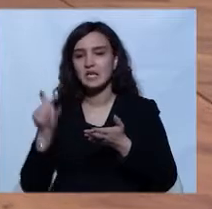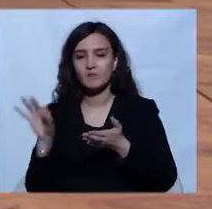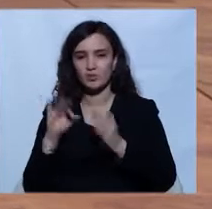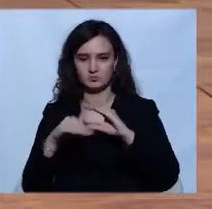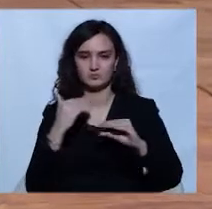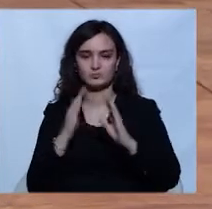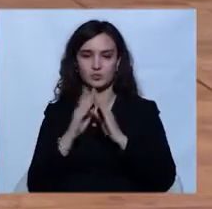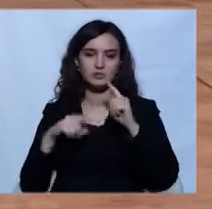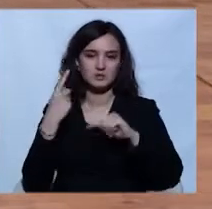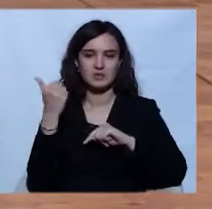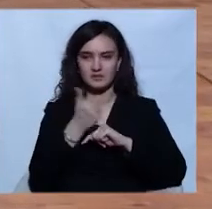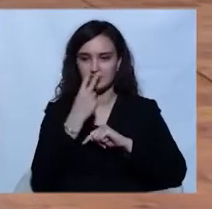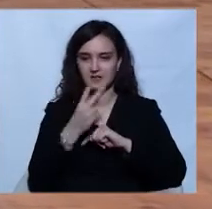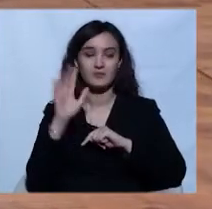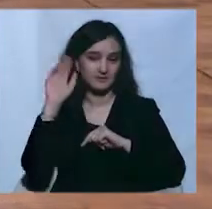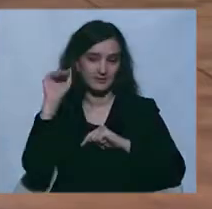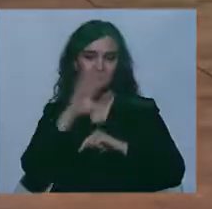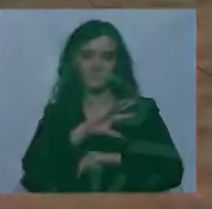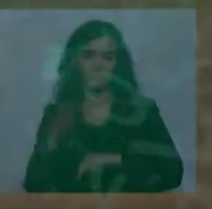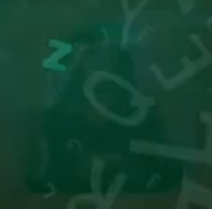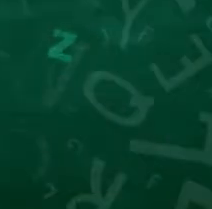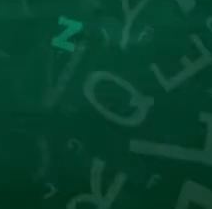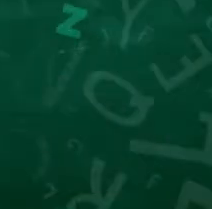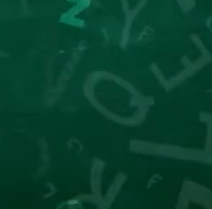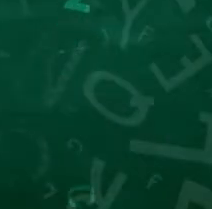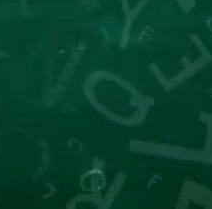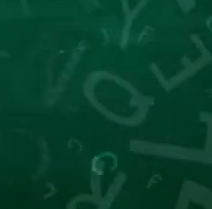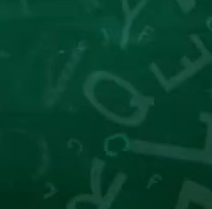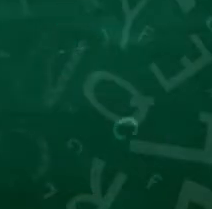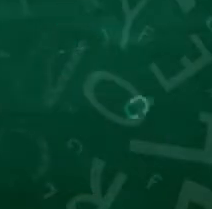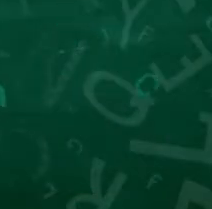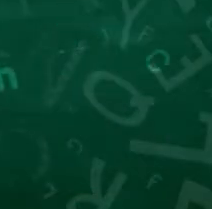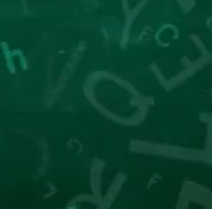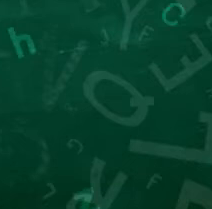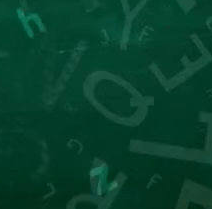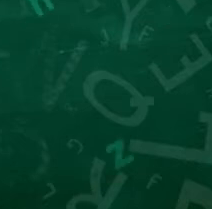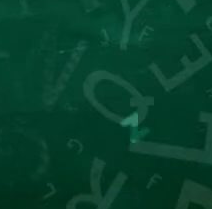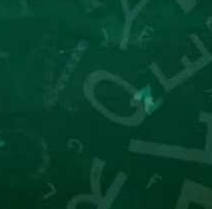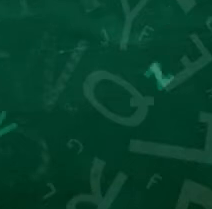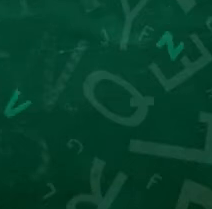Have a great week. Bye, everyone.